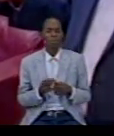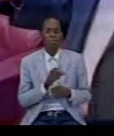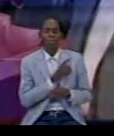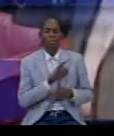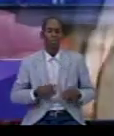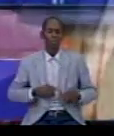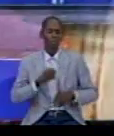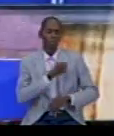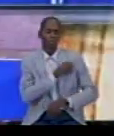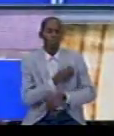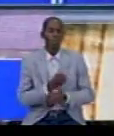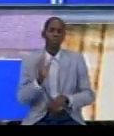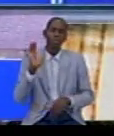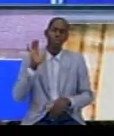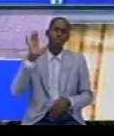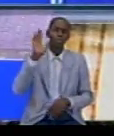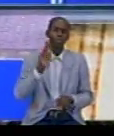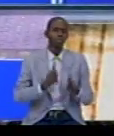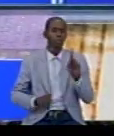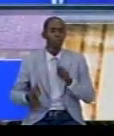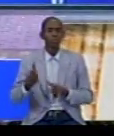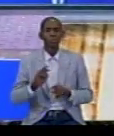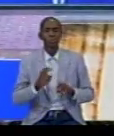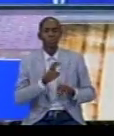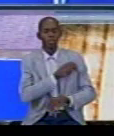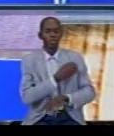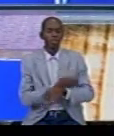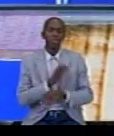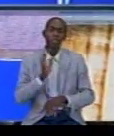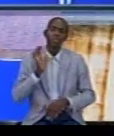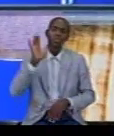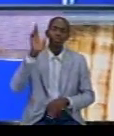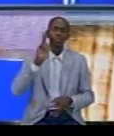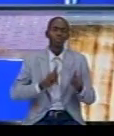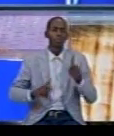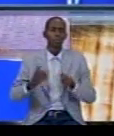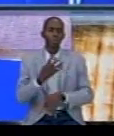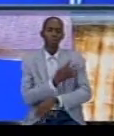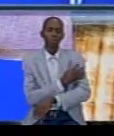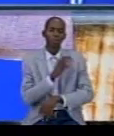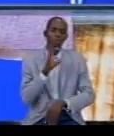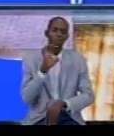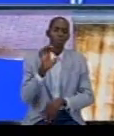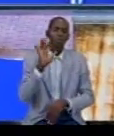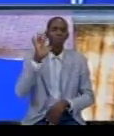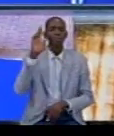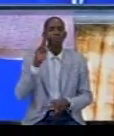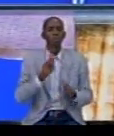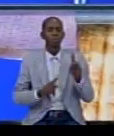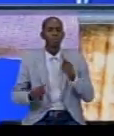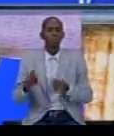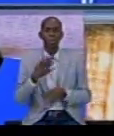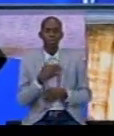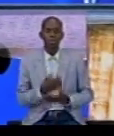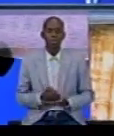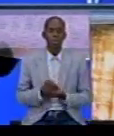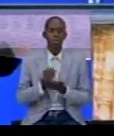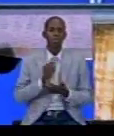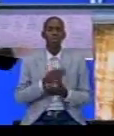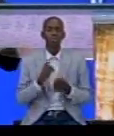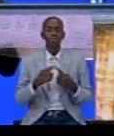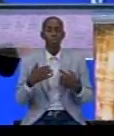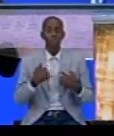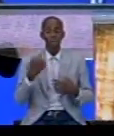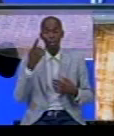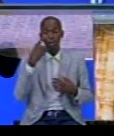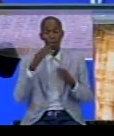your people. Energize your people. Empower your people. And help us to have our eyes open